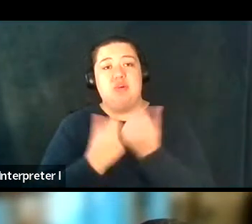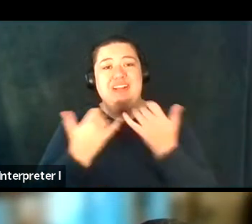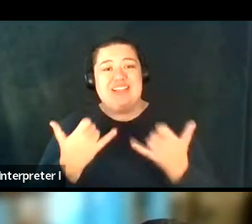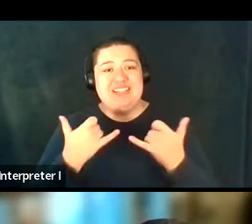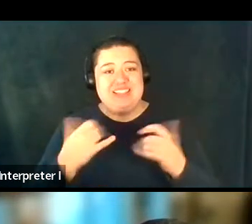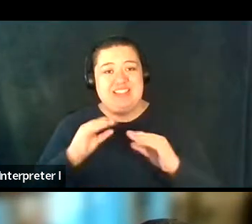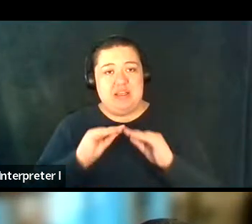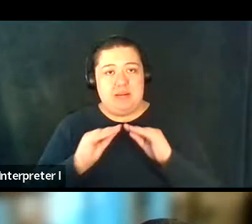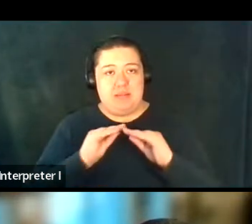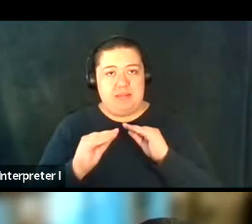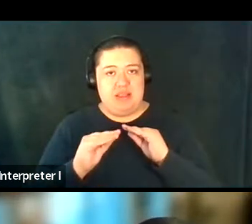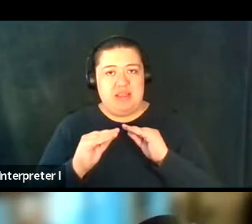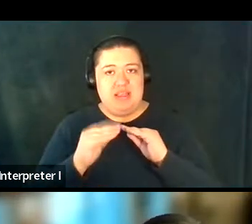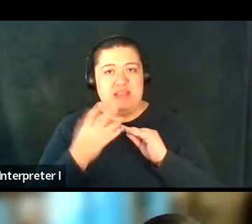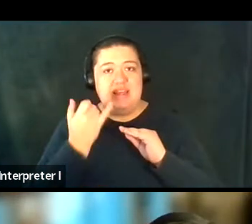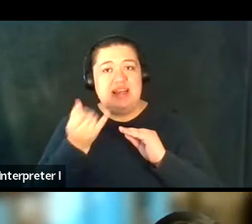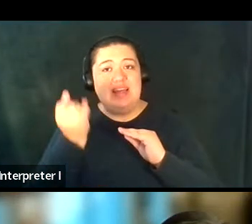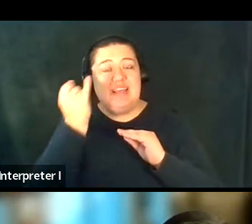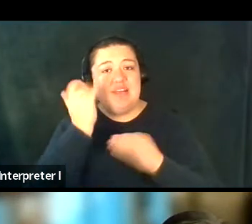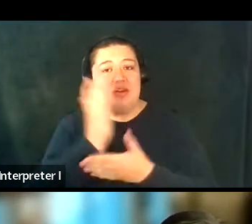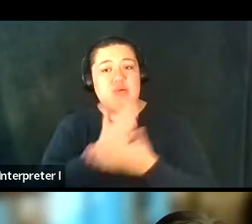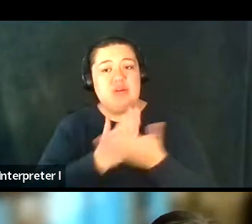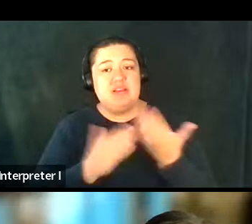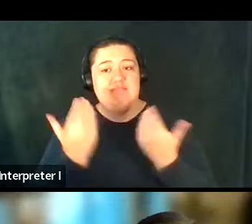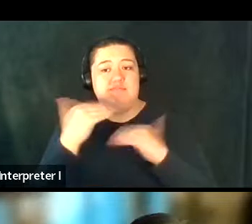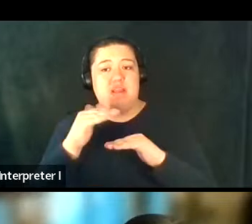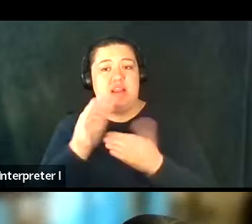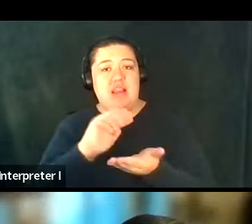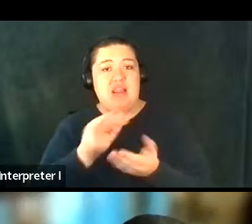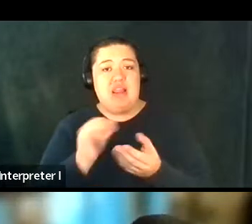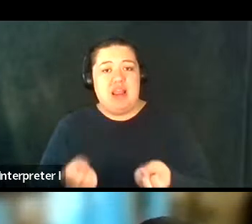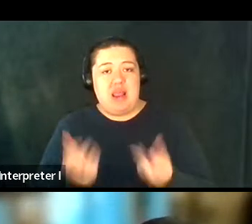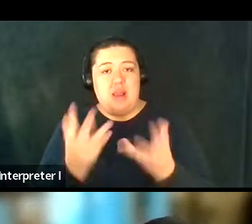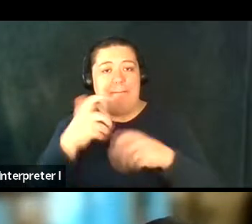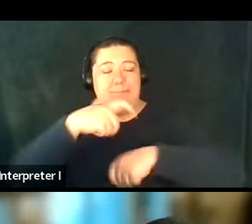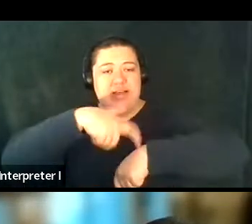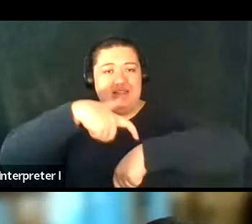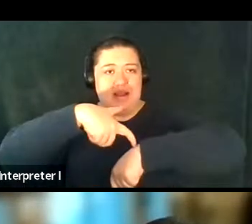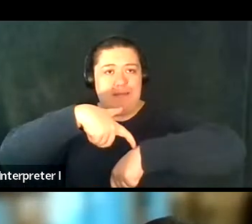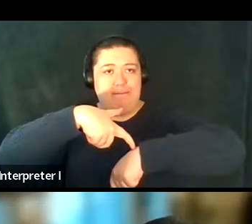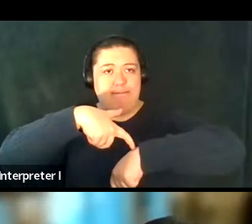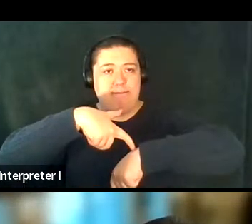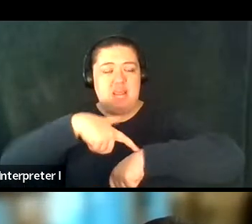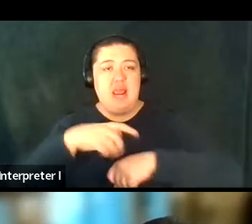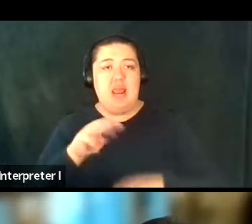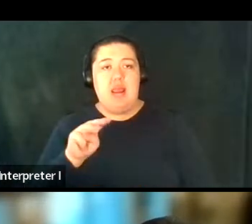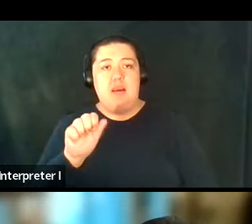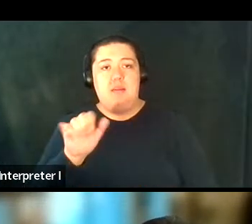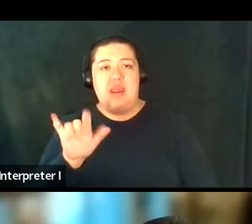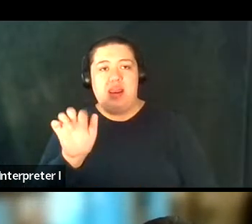if there were some constraints on the amount of time the mayor had before the council